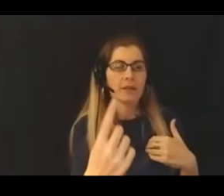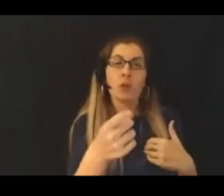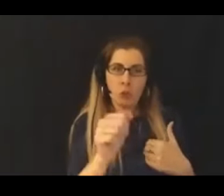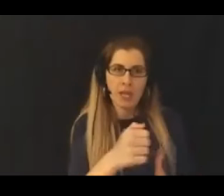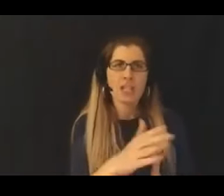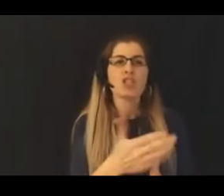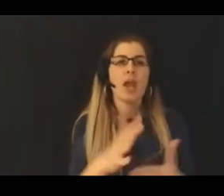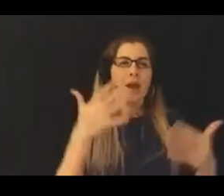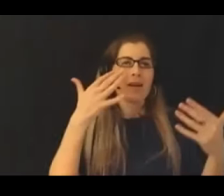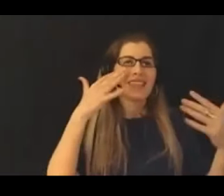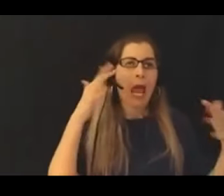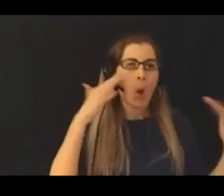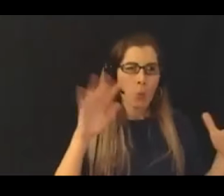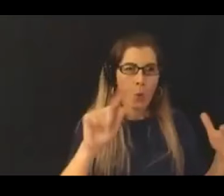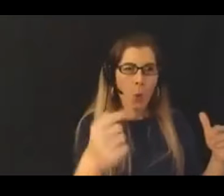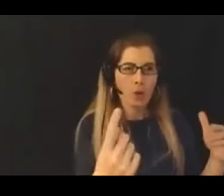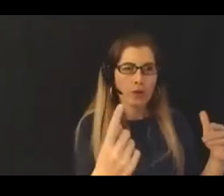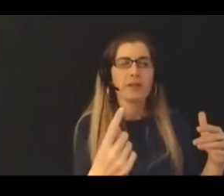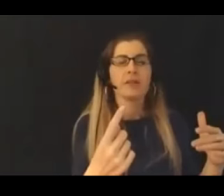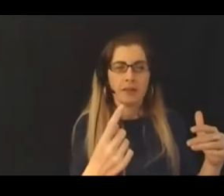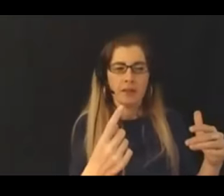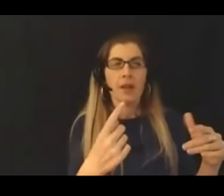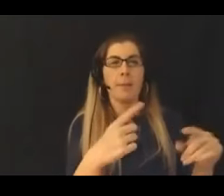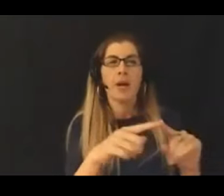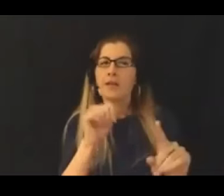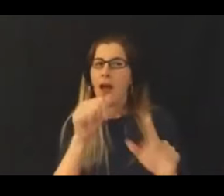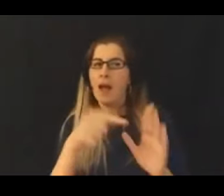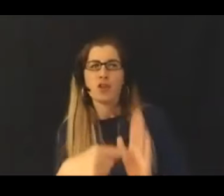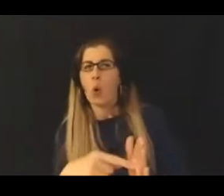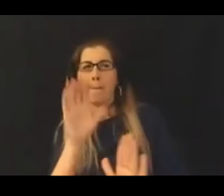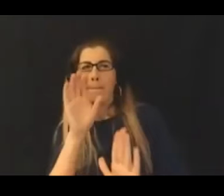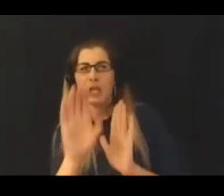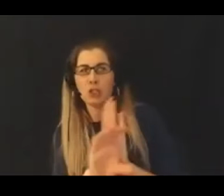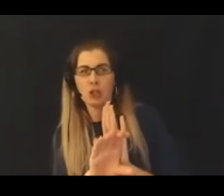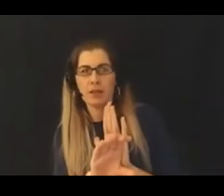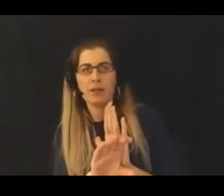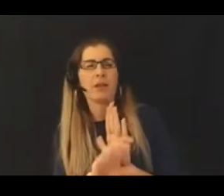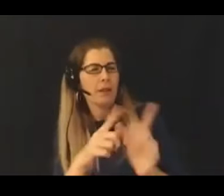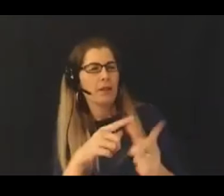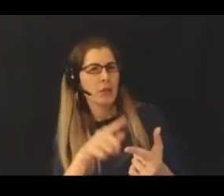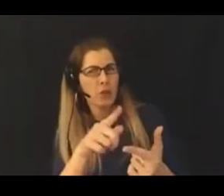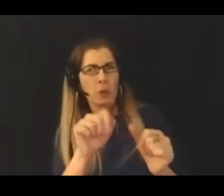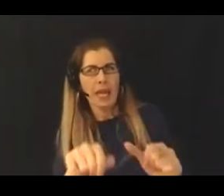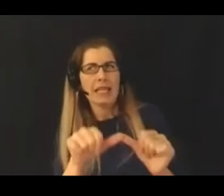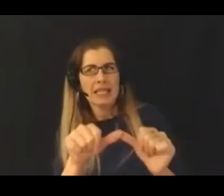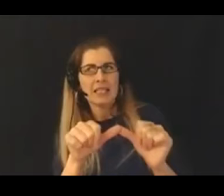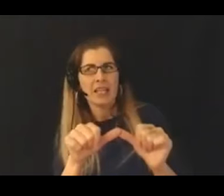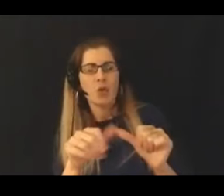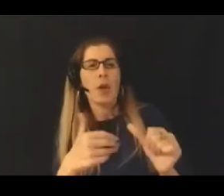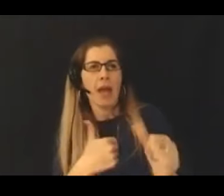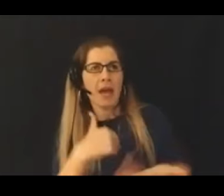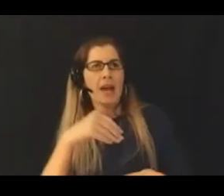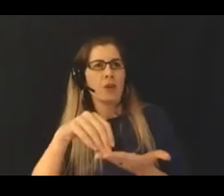sound only, then it just shares the sound from your screen, but it does not share the picture. So then you can continue to have the